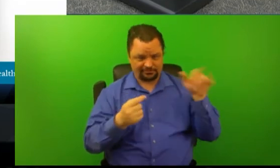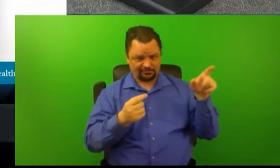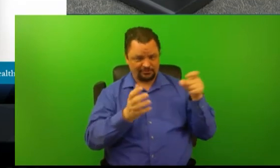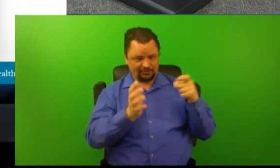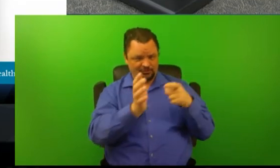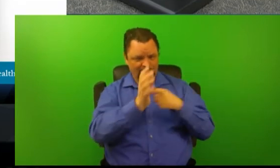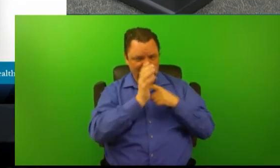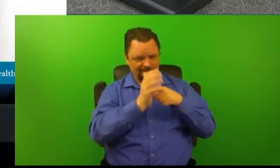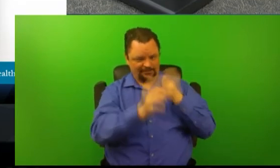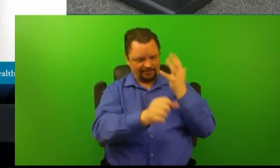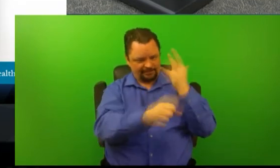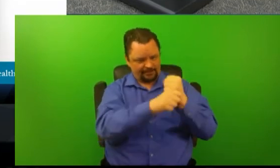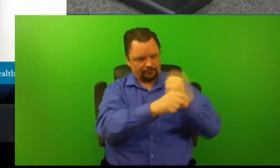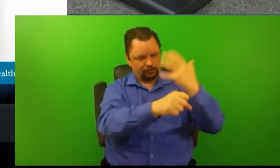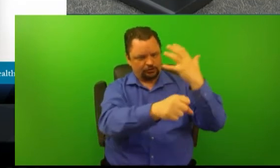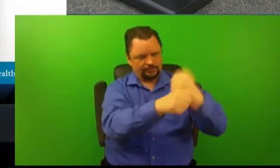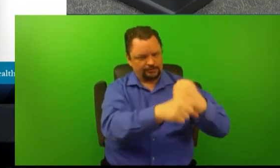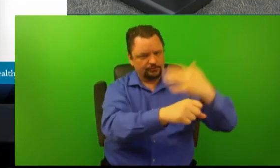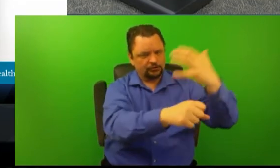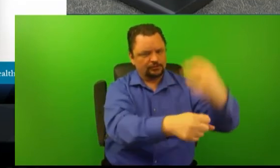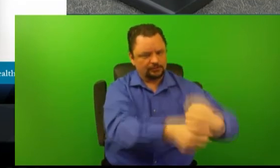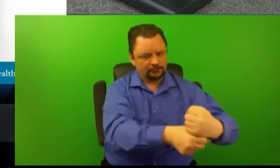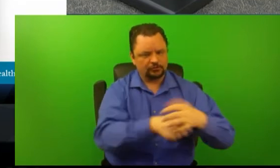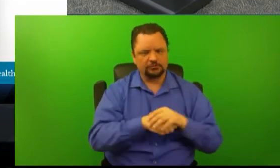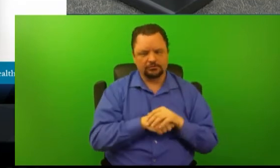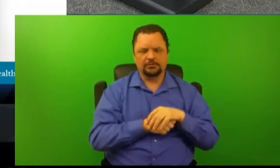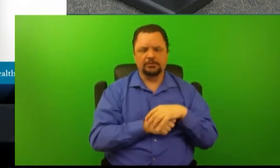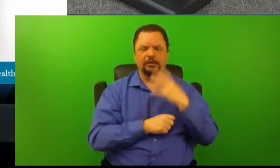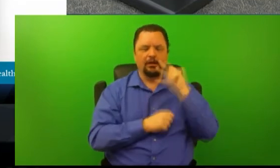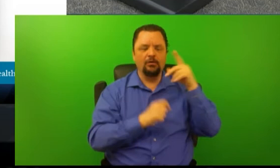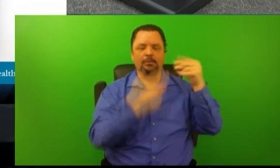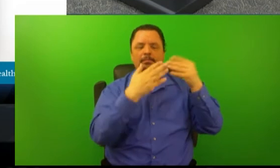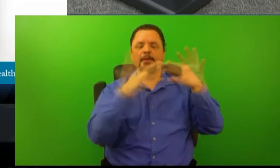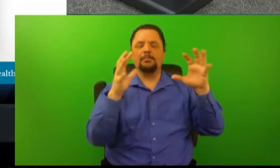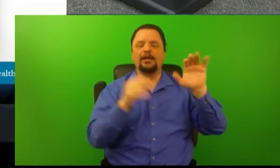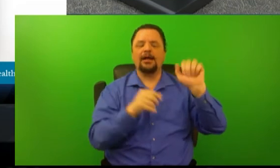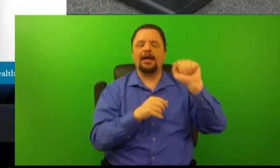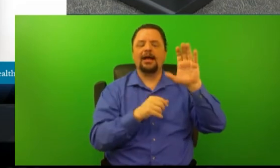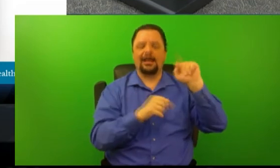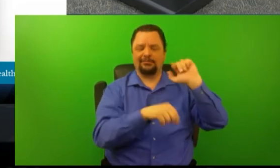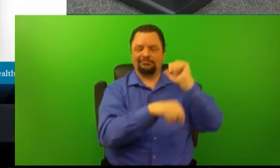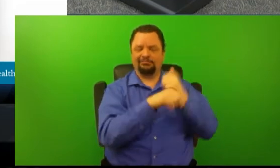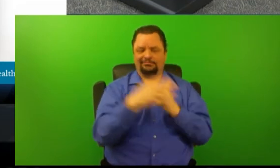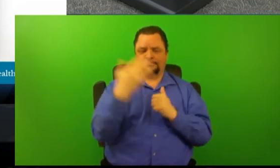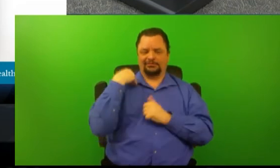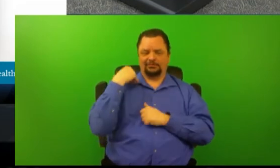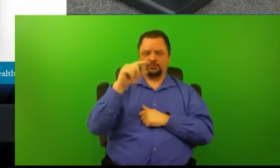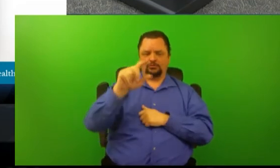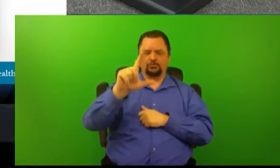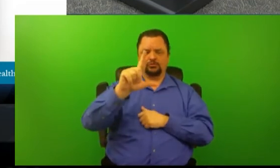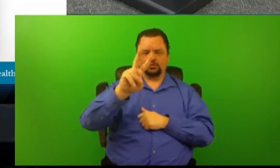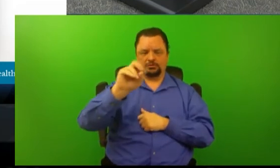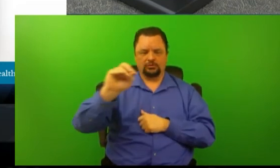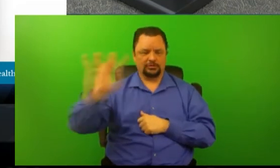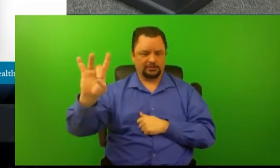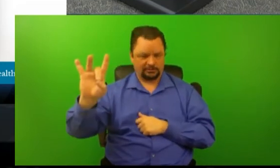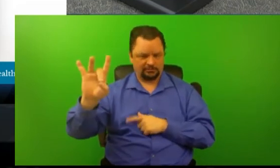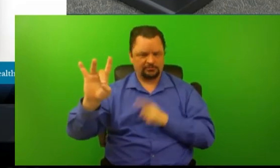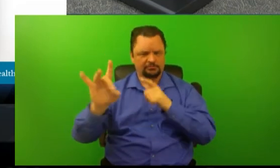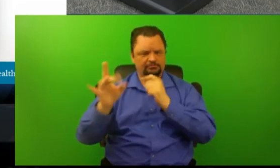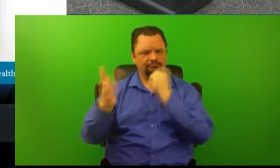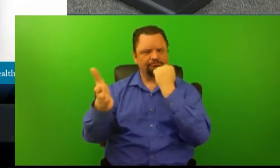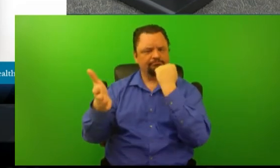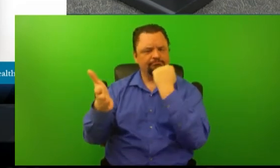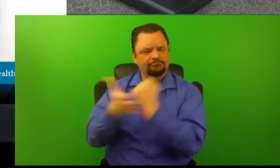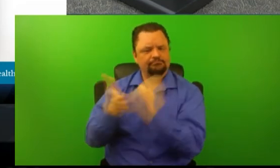of 2008. It is also required for accreditation under the Public Health Accreditation Board. So as an accredited